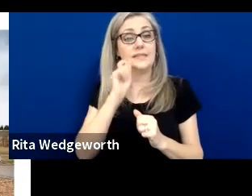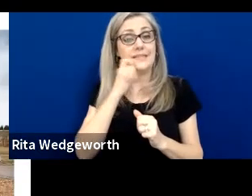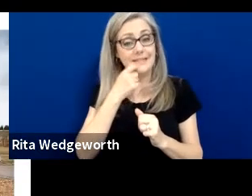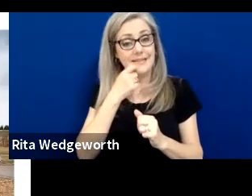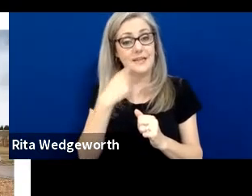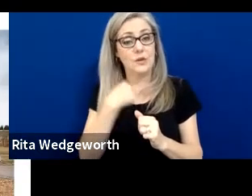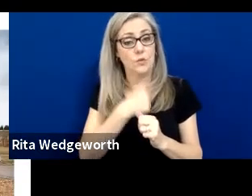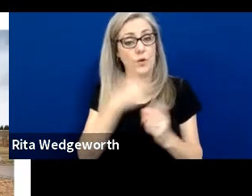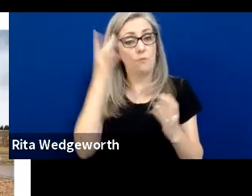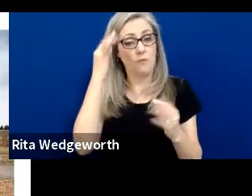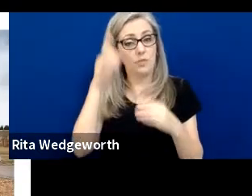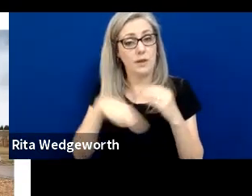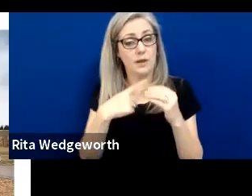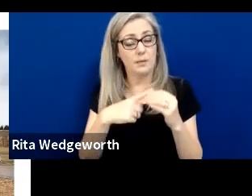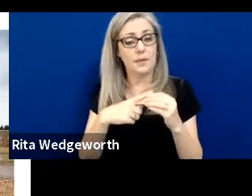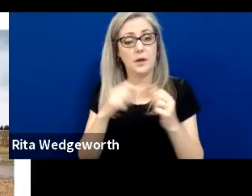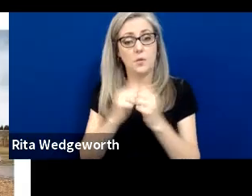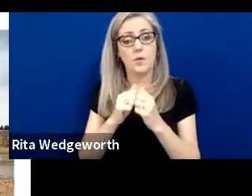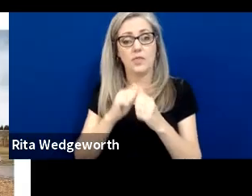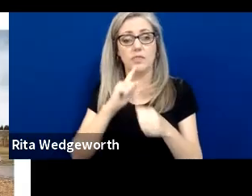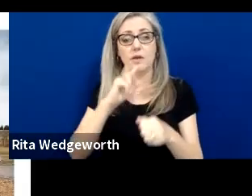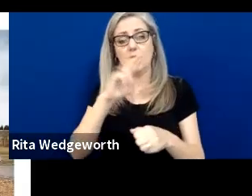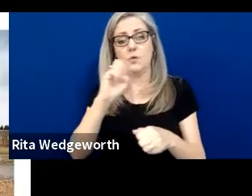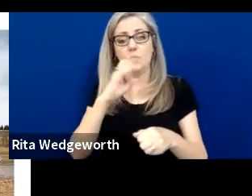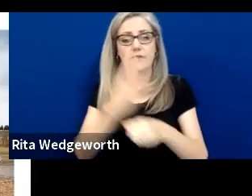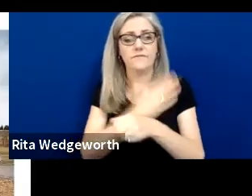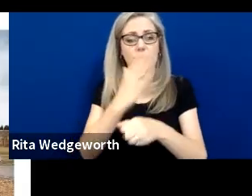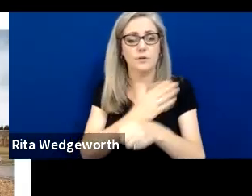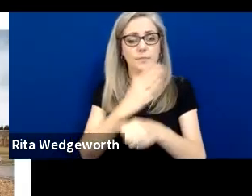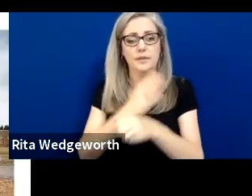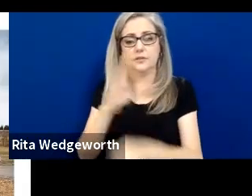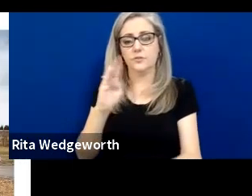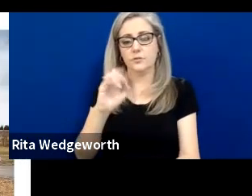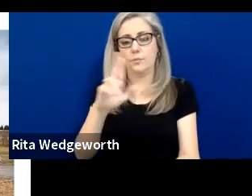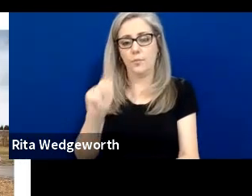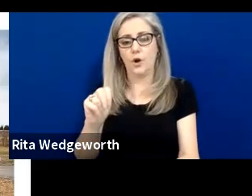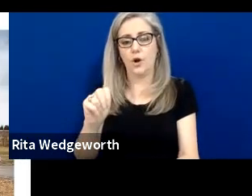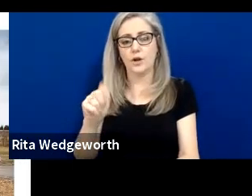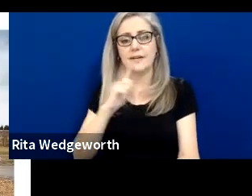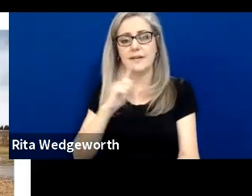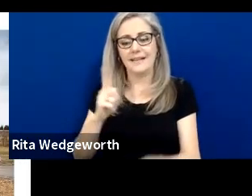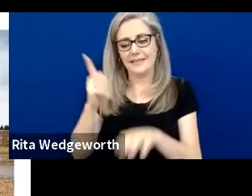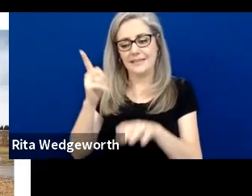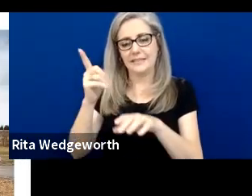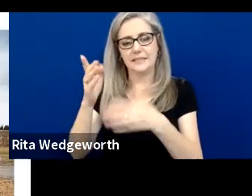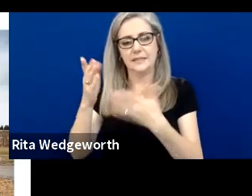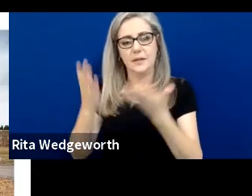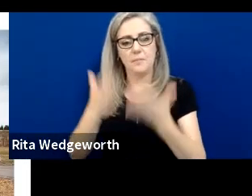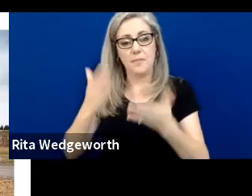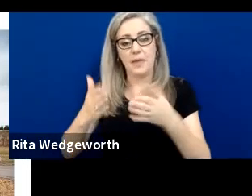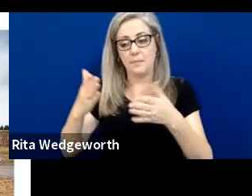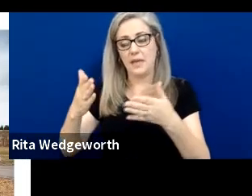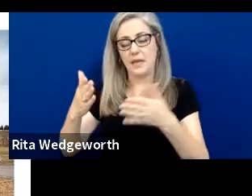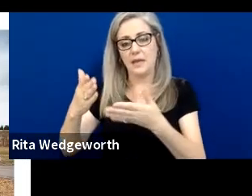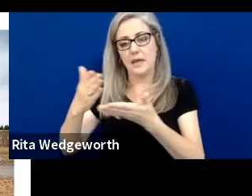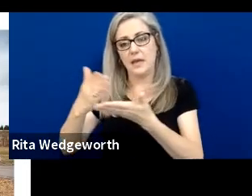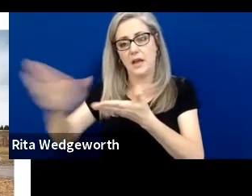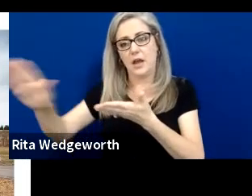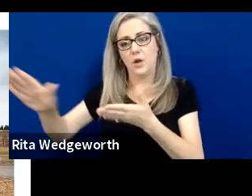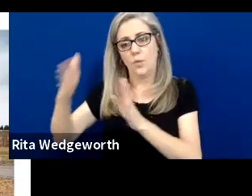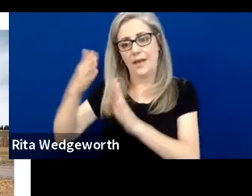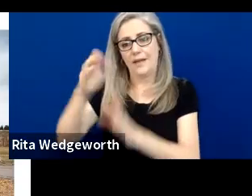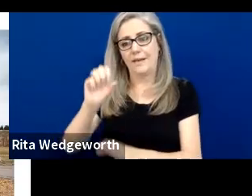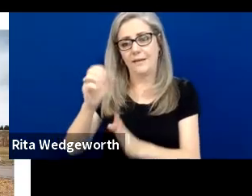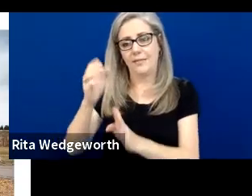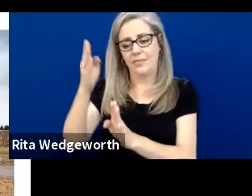thinking with the refurbished barn is to cut away some of the sides of that barn and then to create this